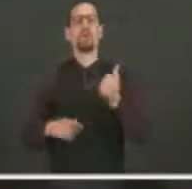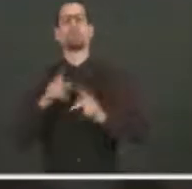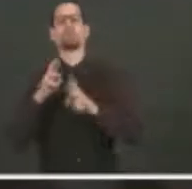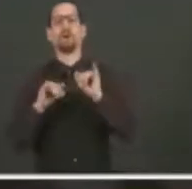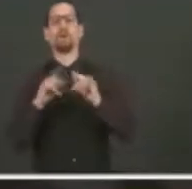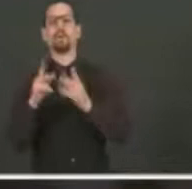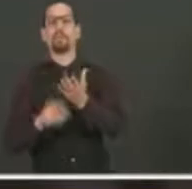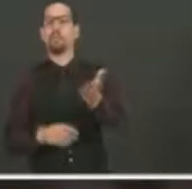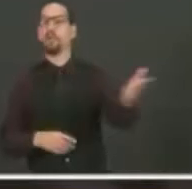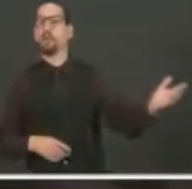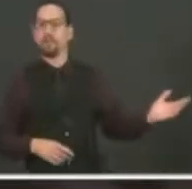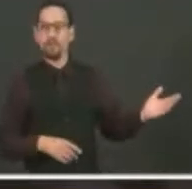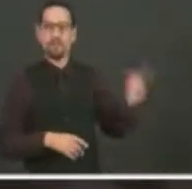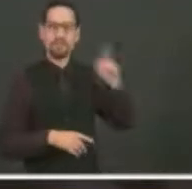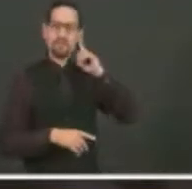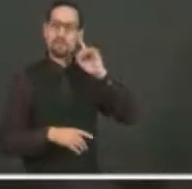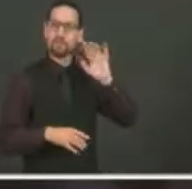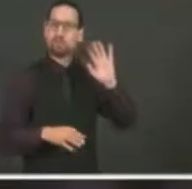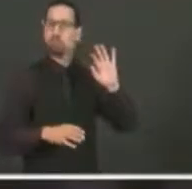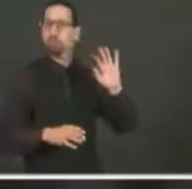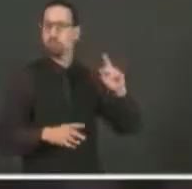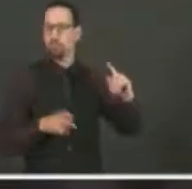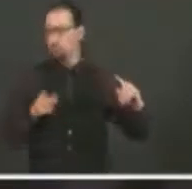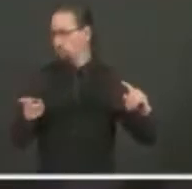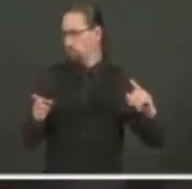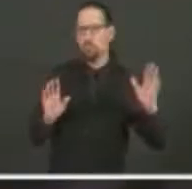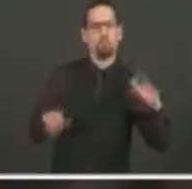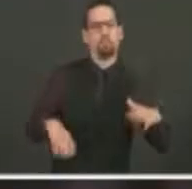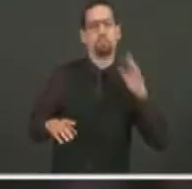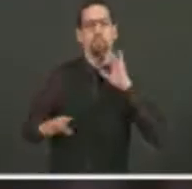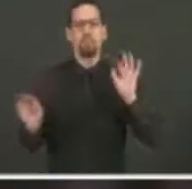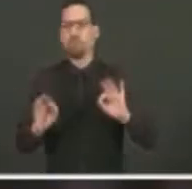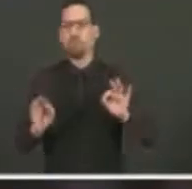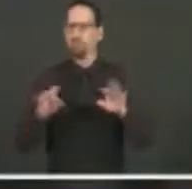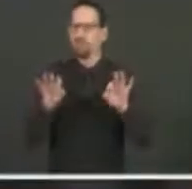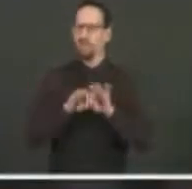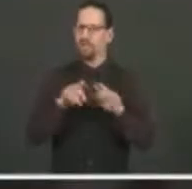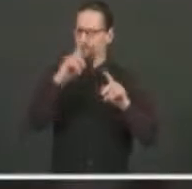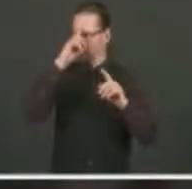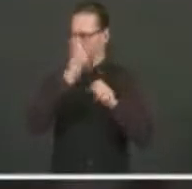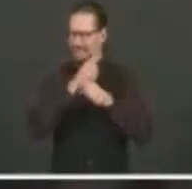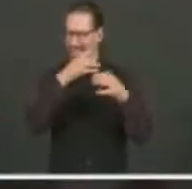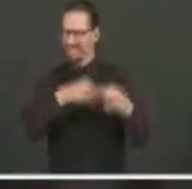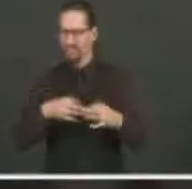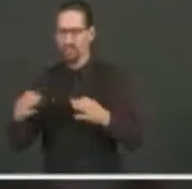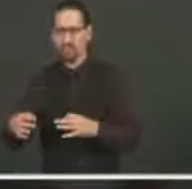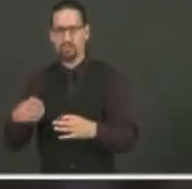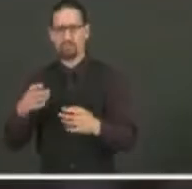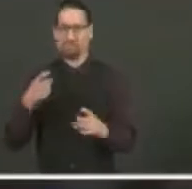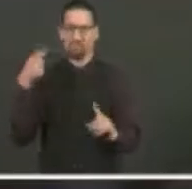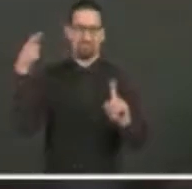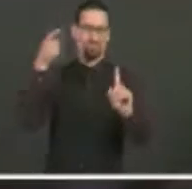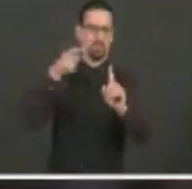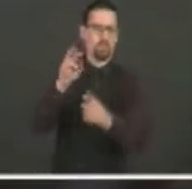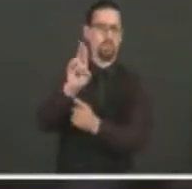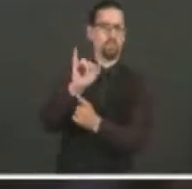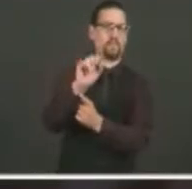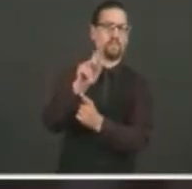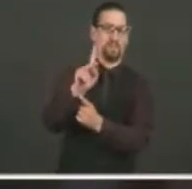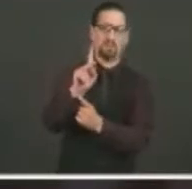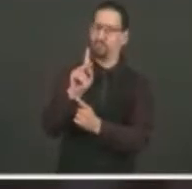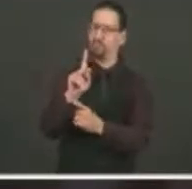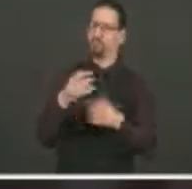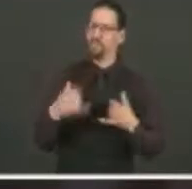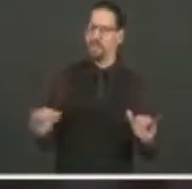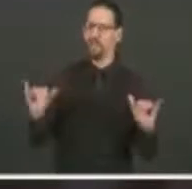decisions have a role to play in shaping your risk profile. That's the direction that